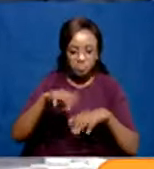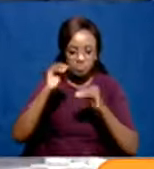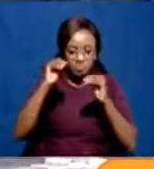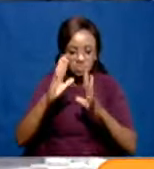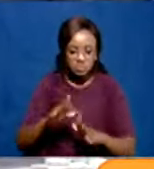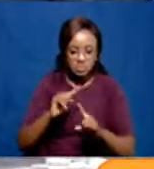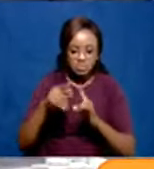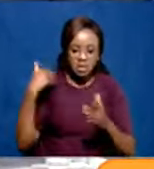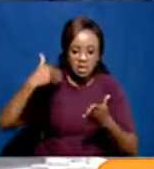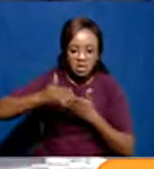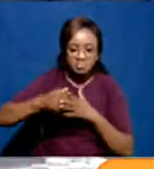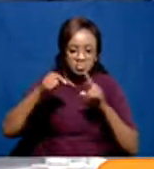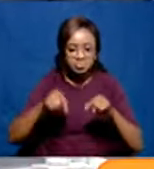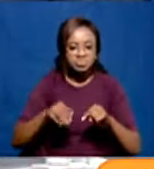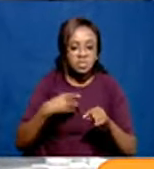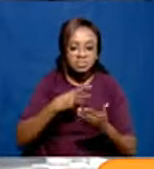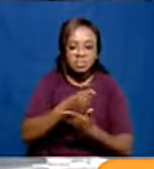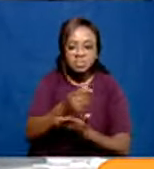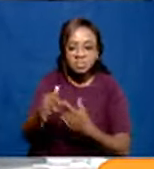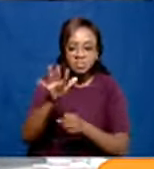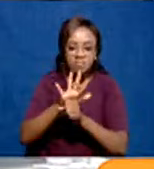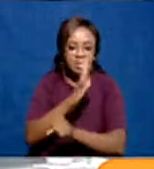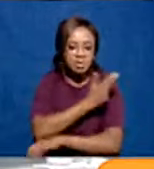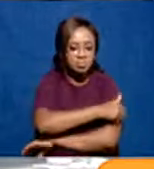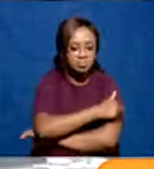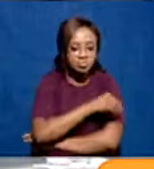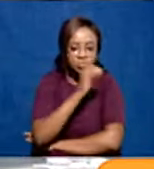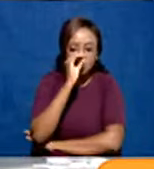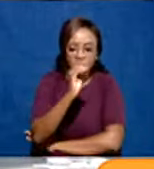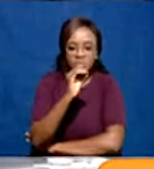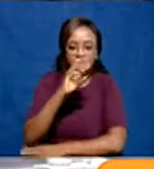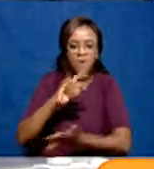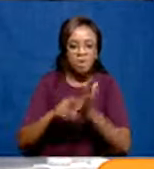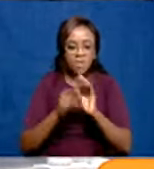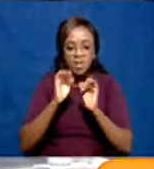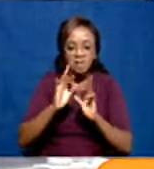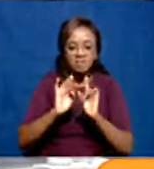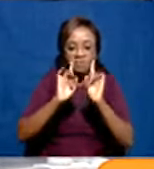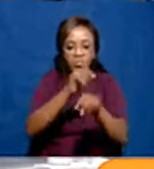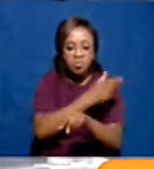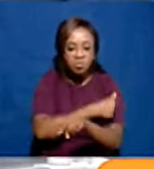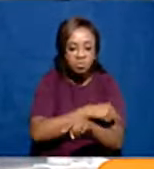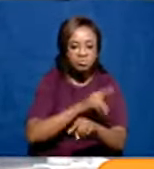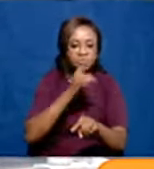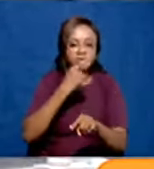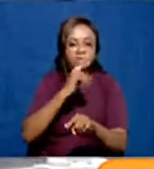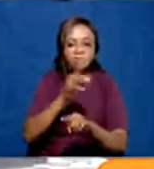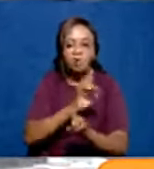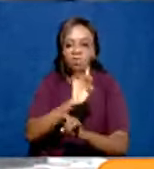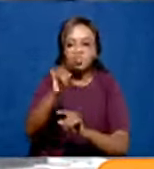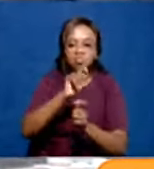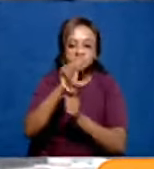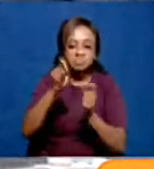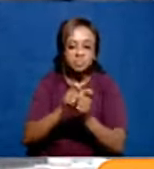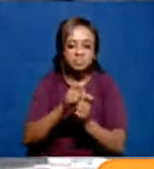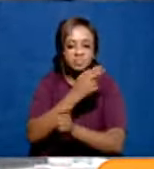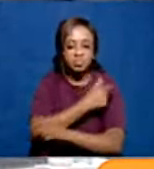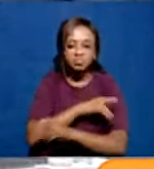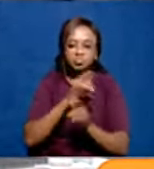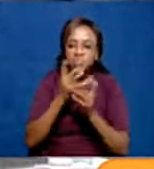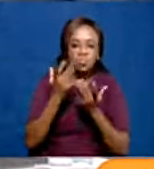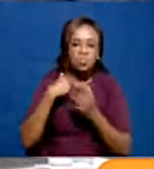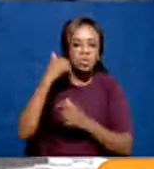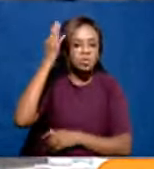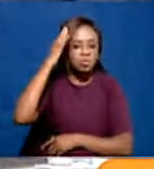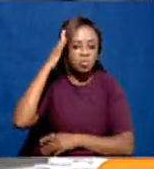paid a plethora of hospitals in the country to the point that those who go to the hospitals have to be directed where they're going to go. Okay. So what efficiency then are we hoping